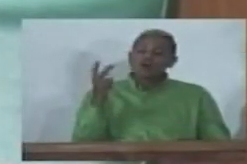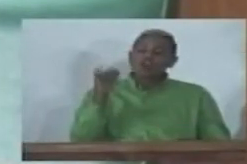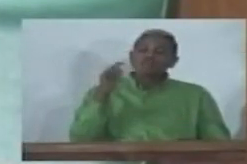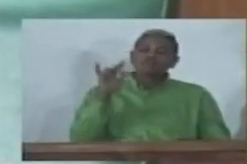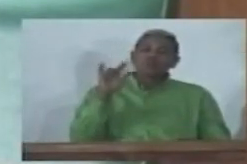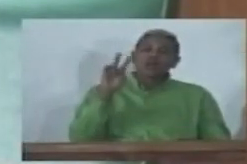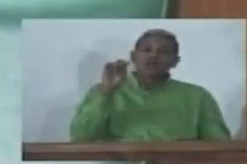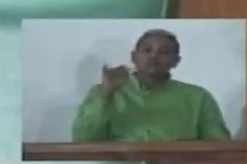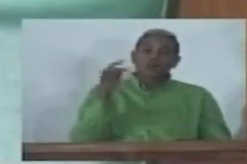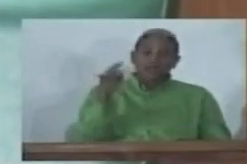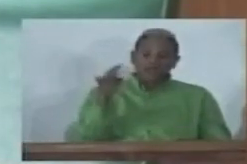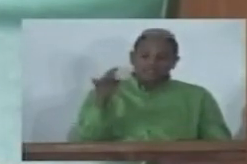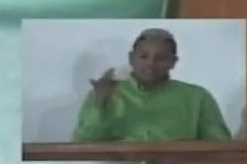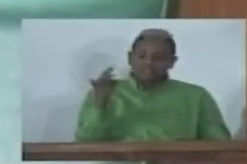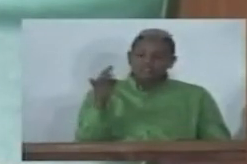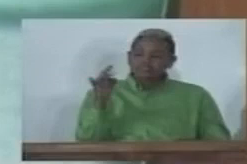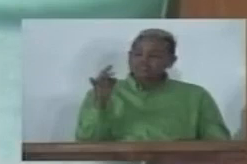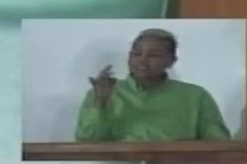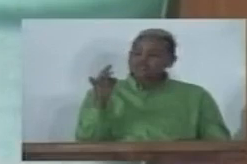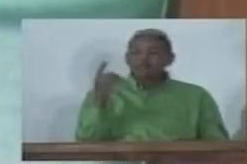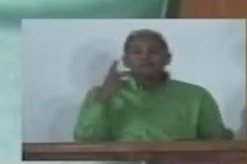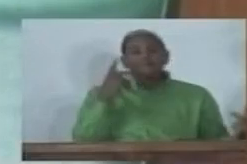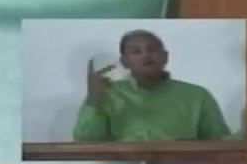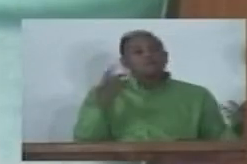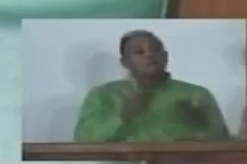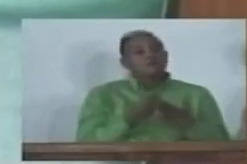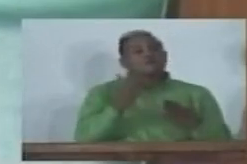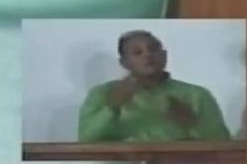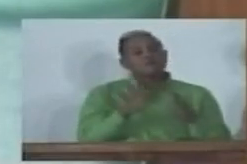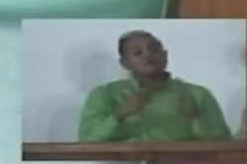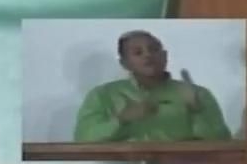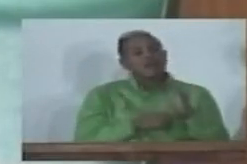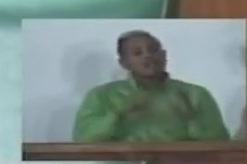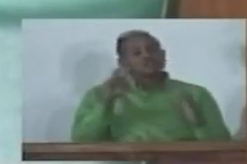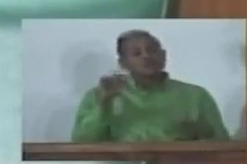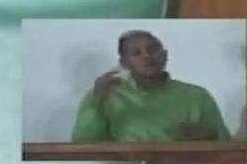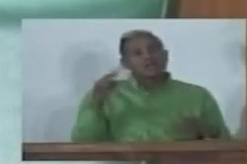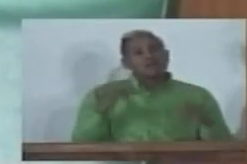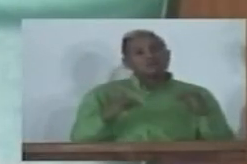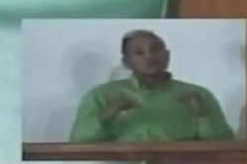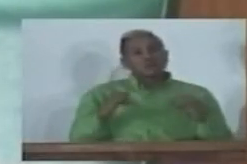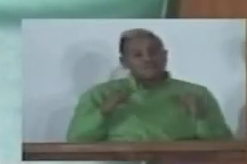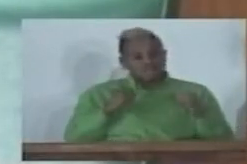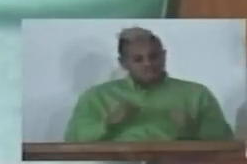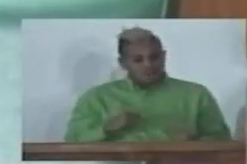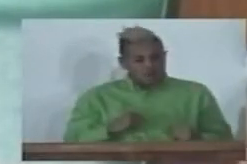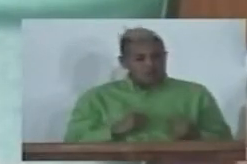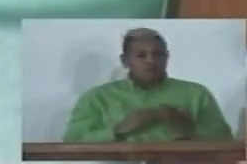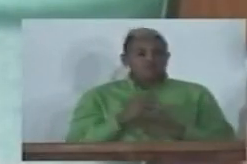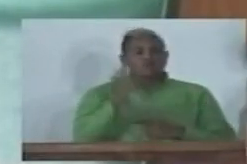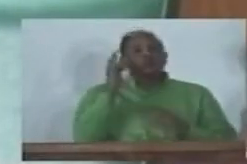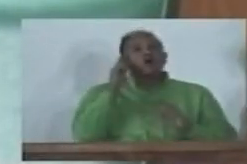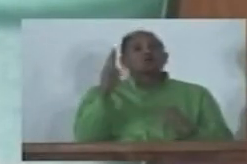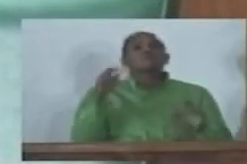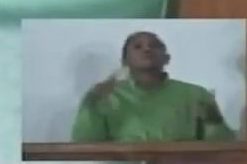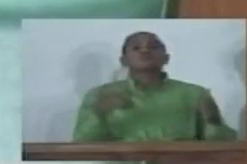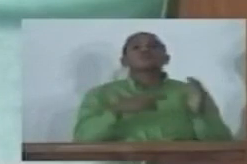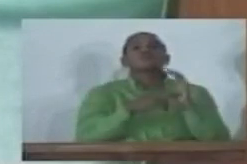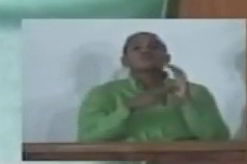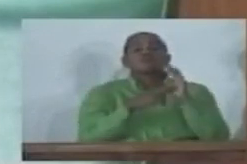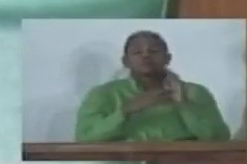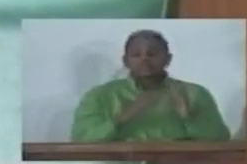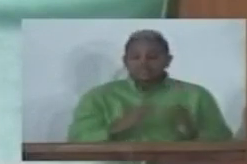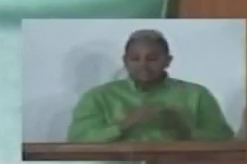July 2018, the Public Procurement Regulations 2018 were affirmed by the Honourable House of